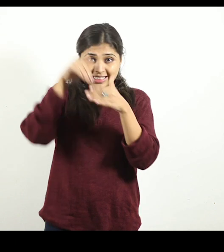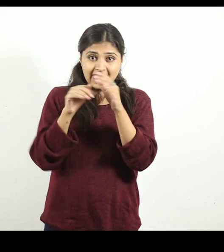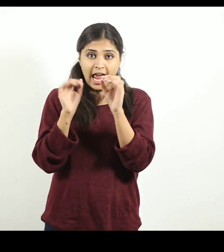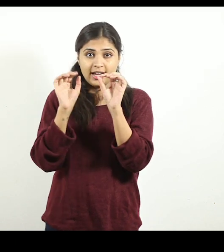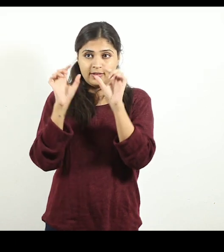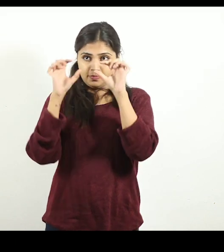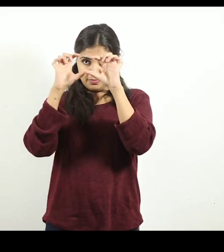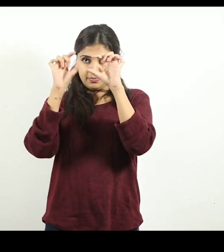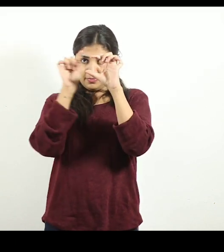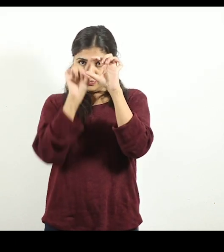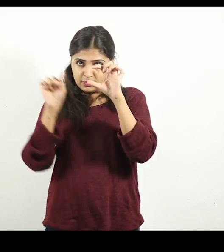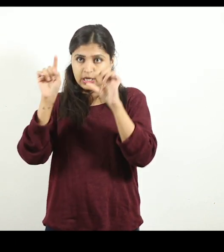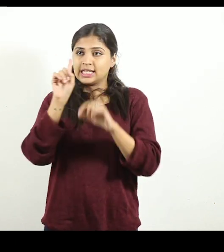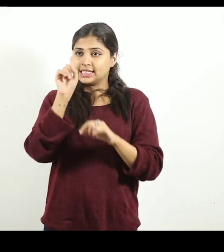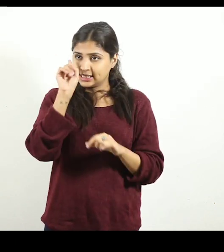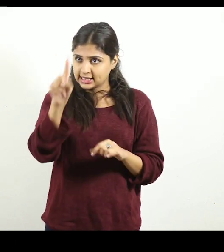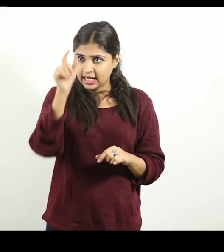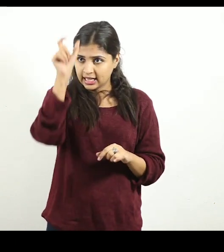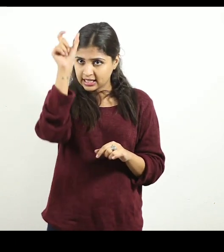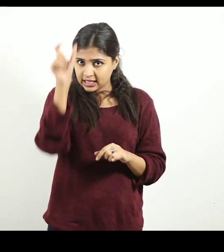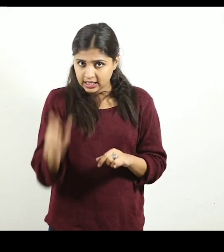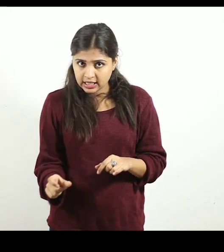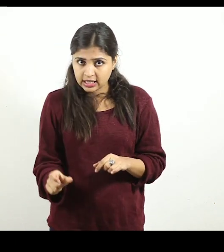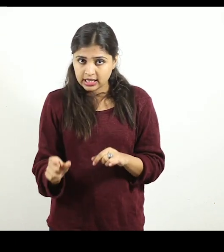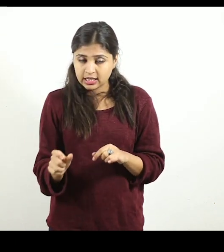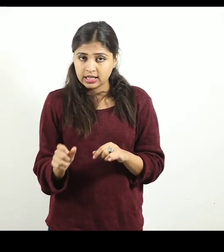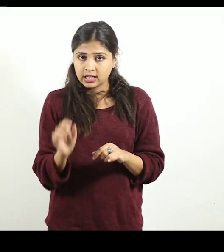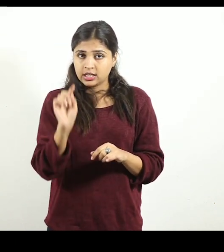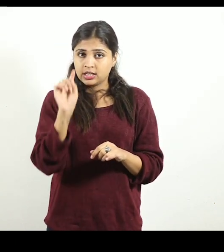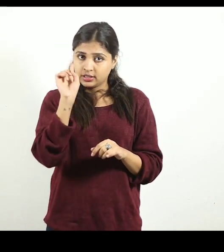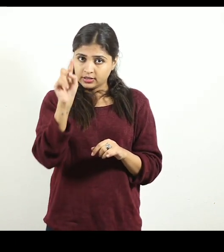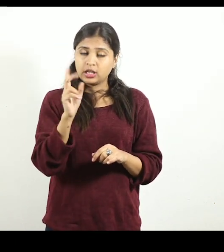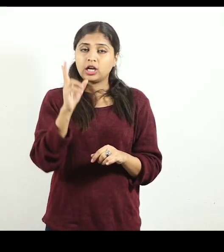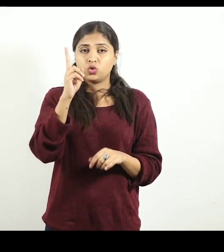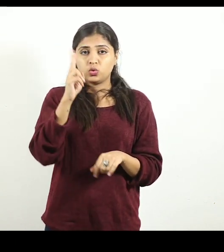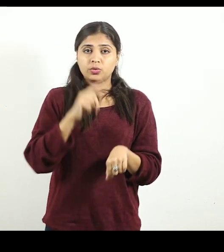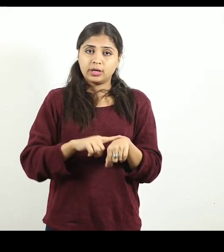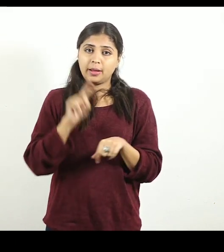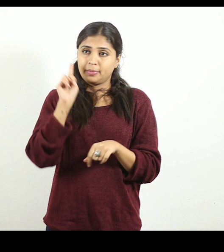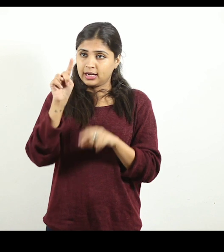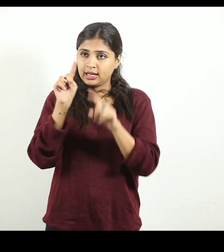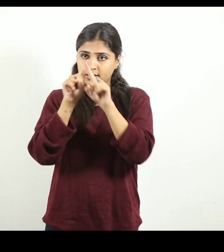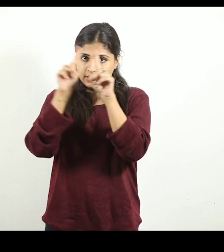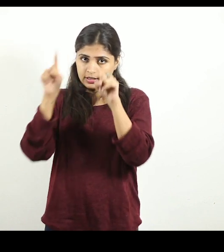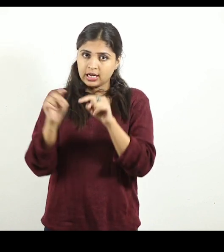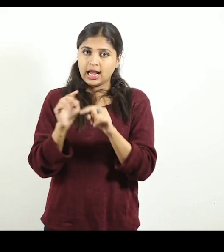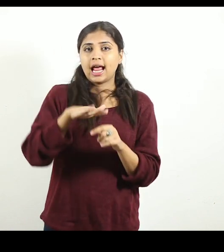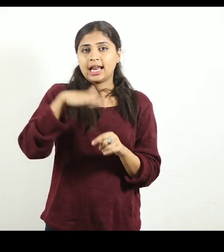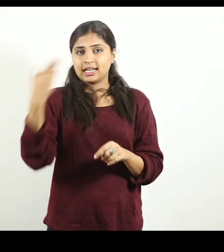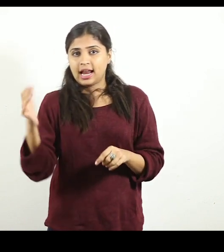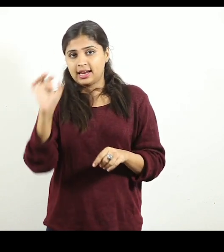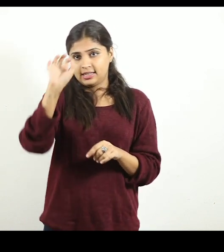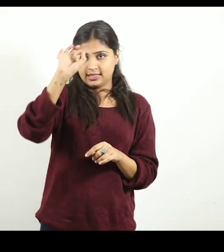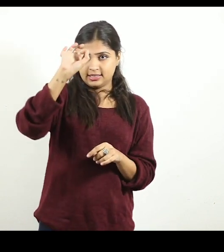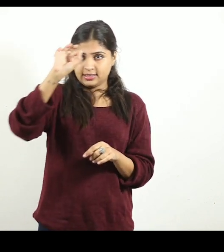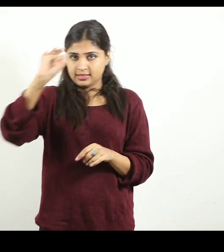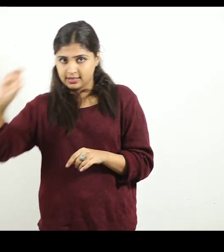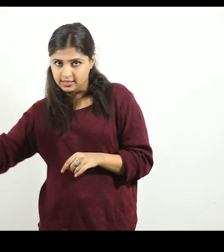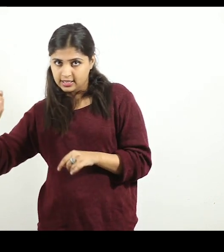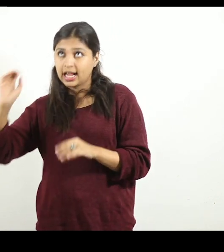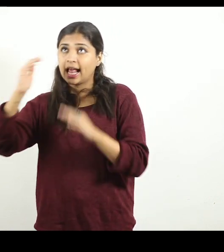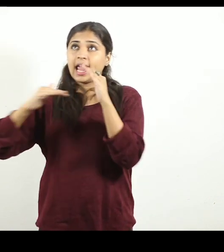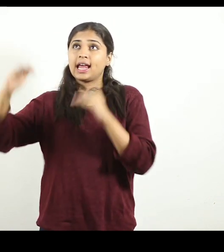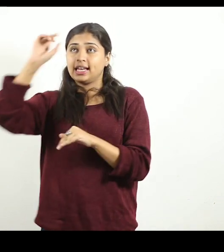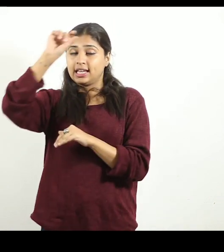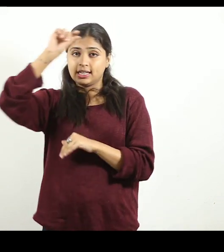change. Double-click the boundary to the right of the selected column row heading. The column row will automatically resize to the length